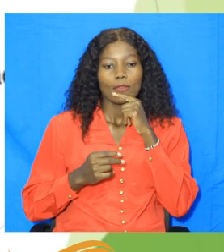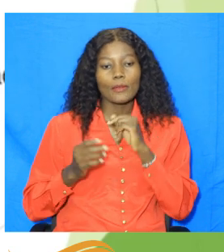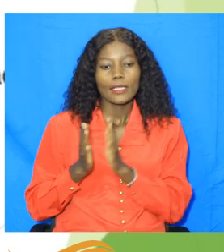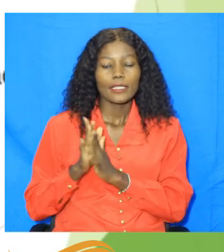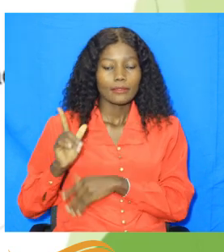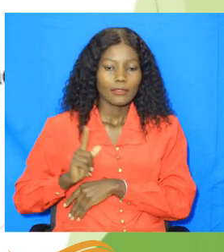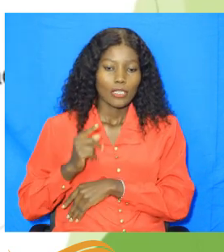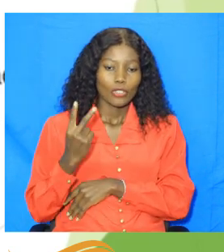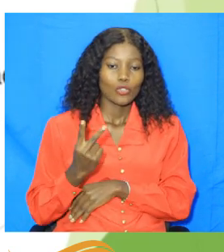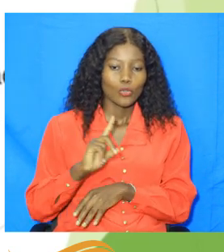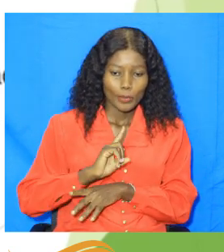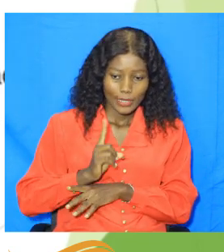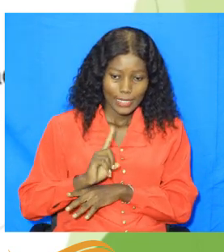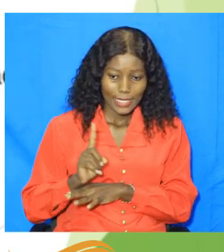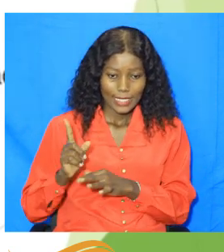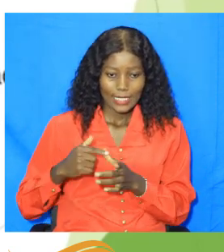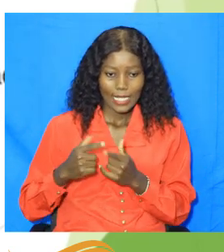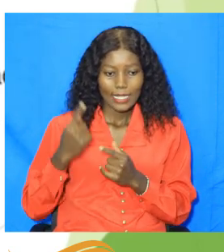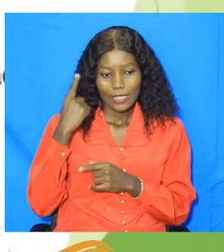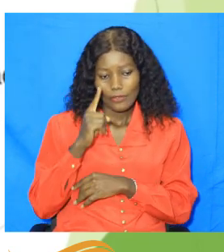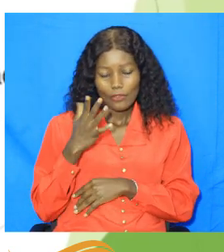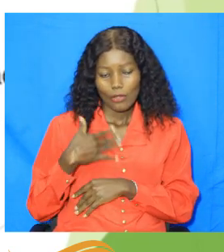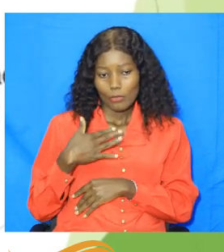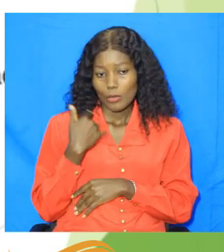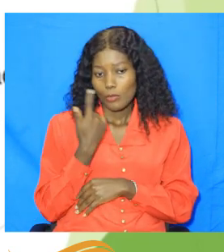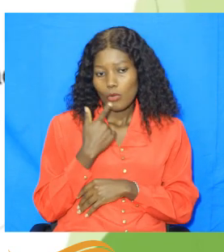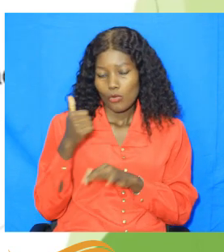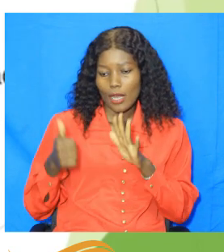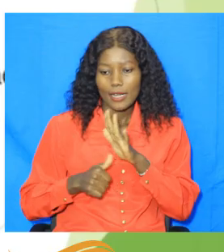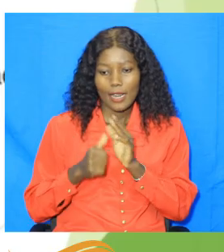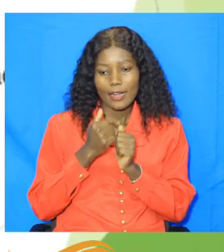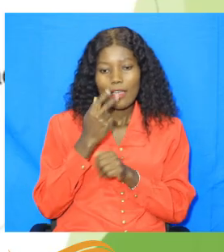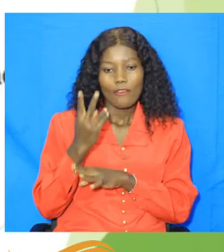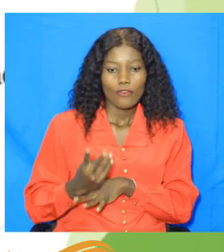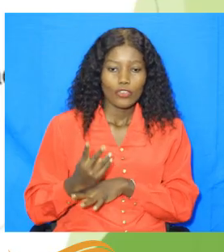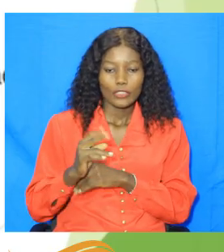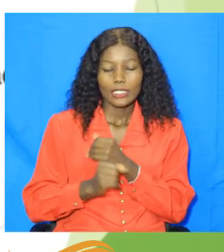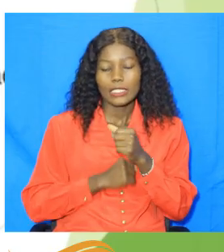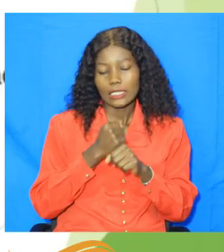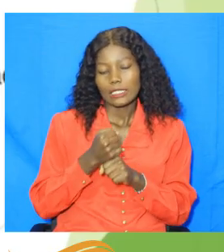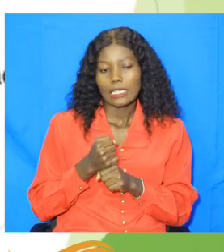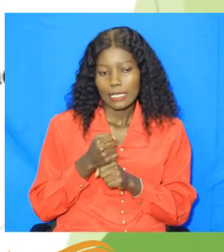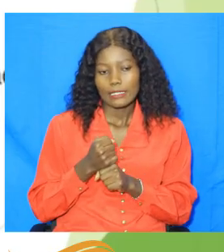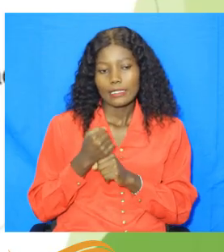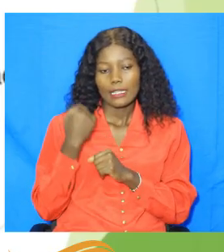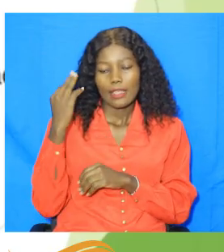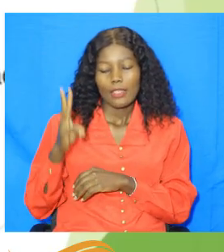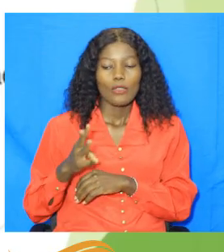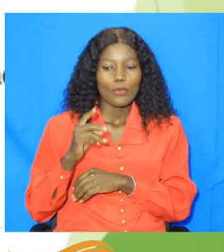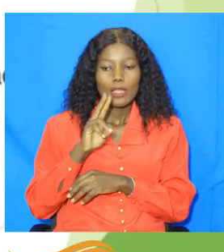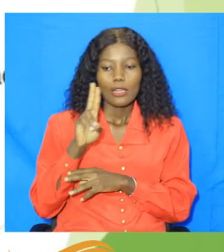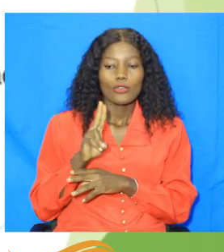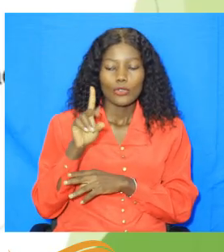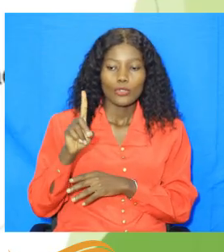be 2 minutes. And for those who are under 14 years, they will use